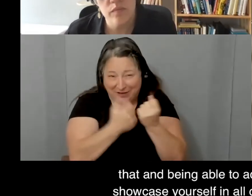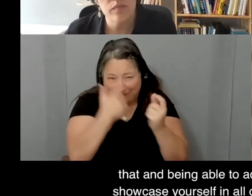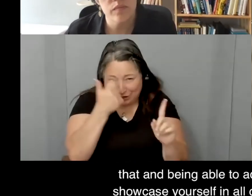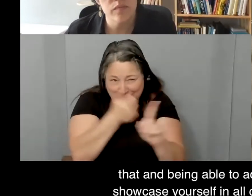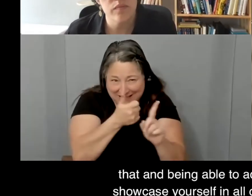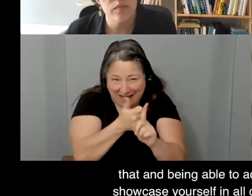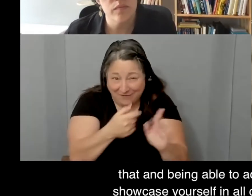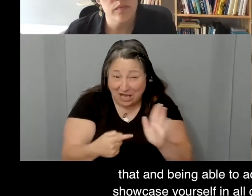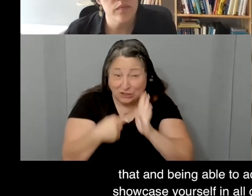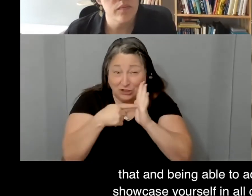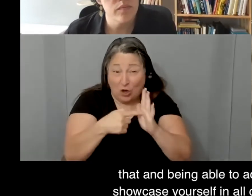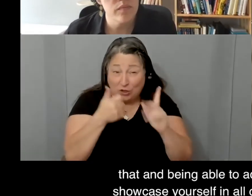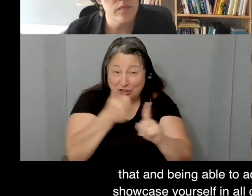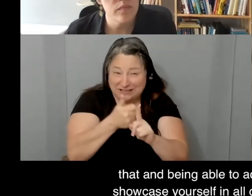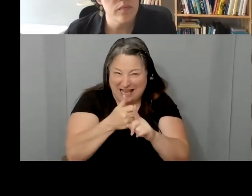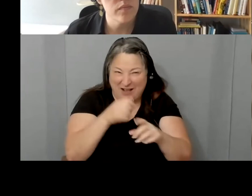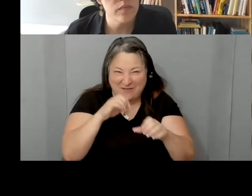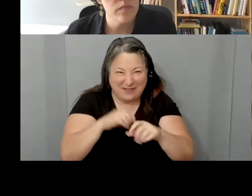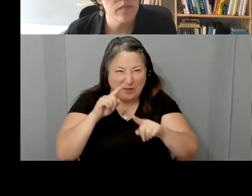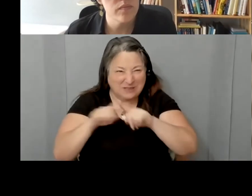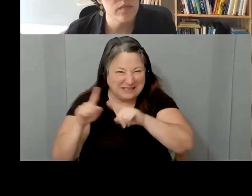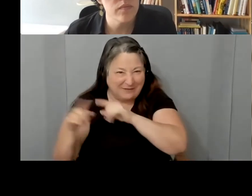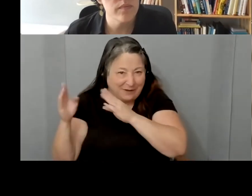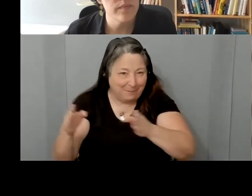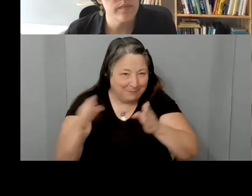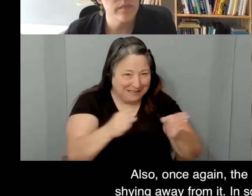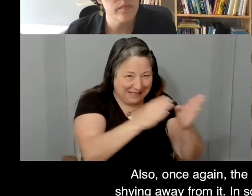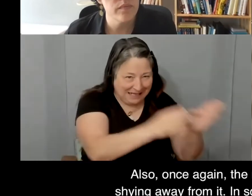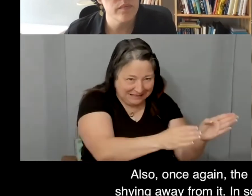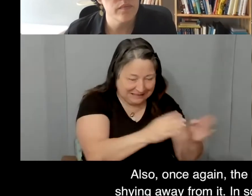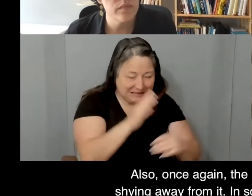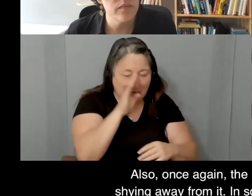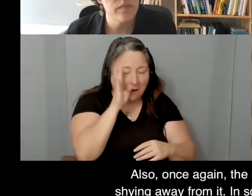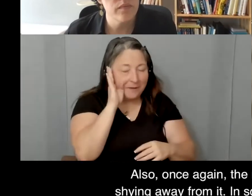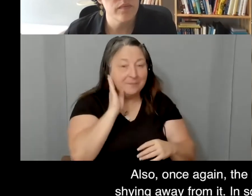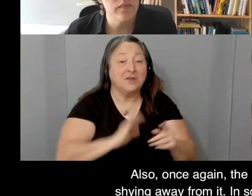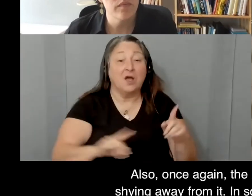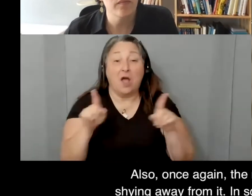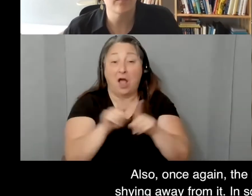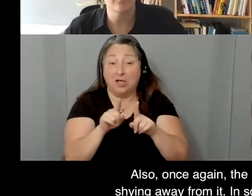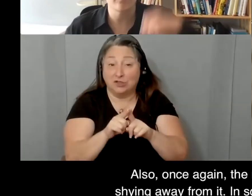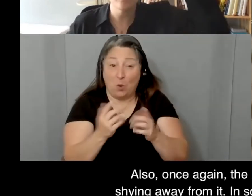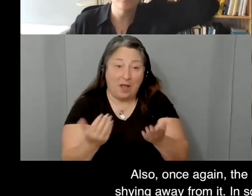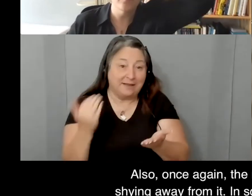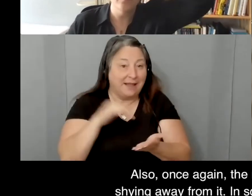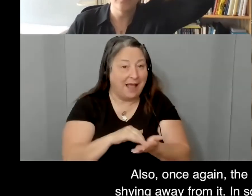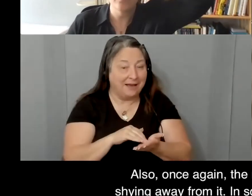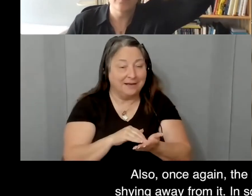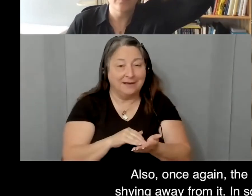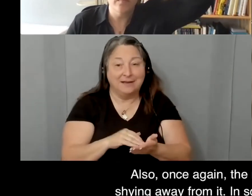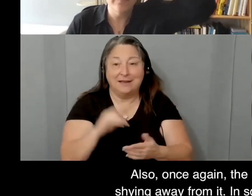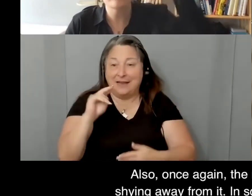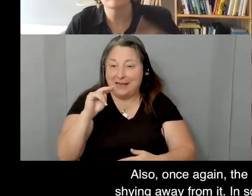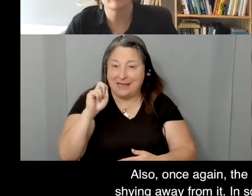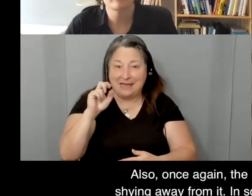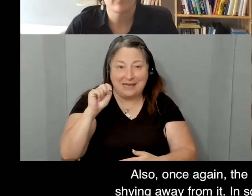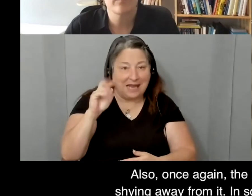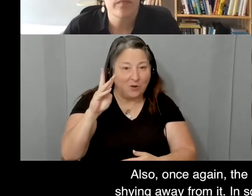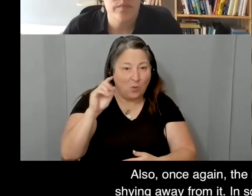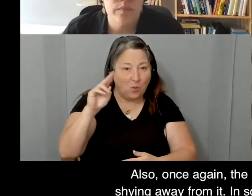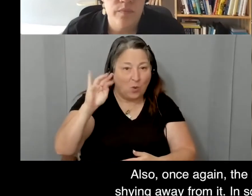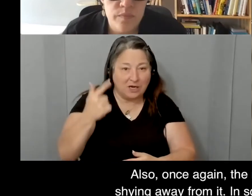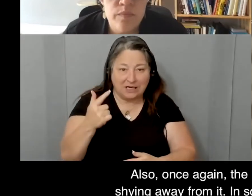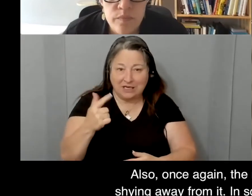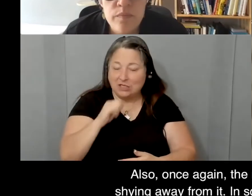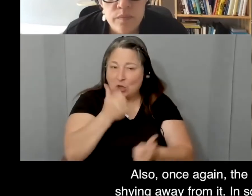yourself in all of those different medias. Also, once again, the networking piece, not shying